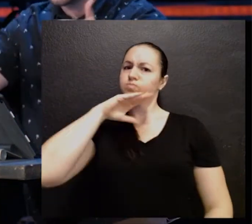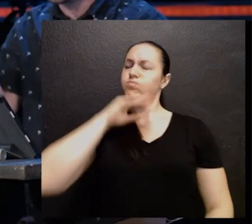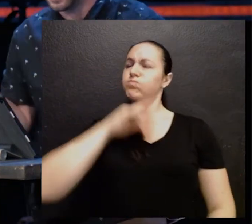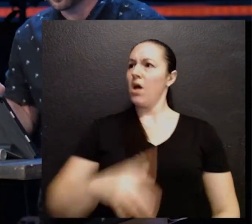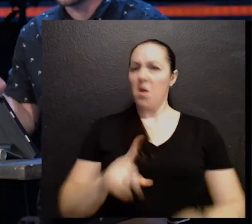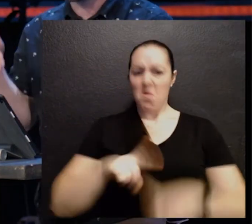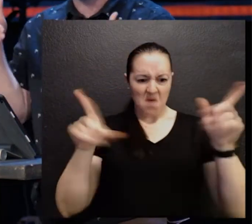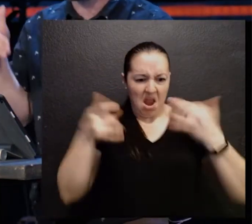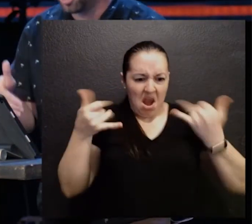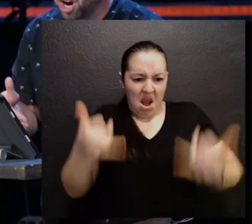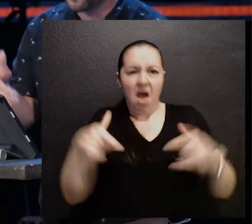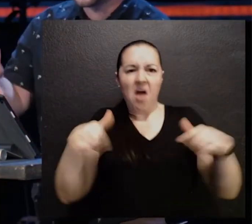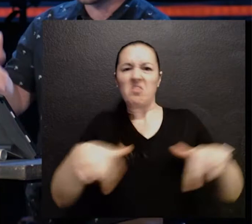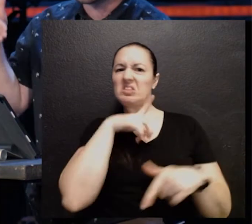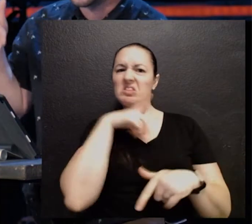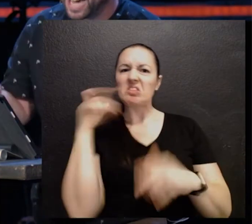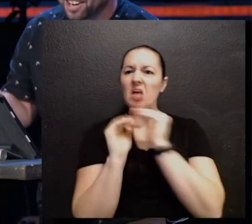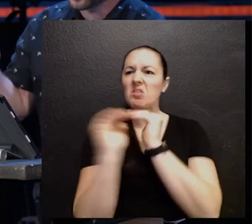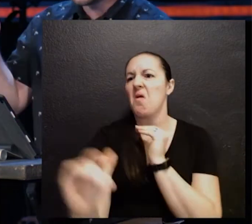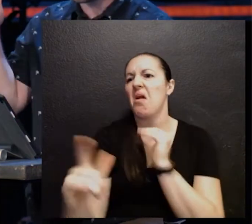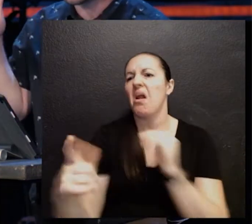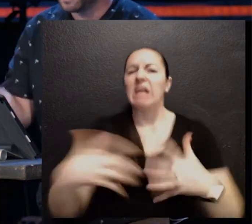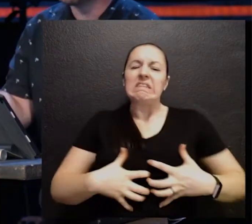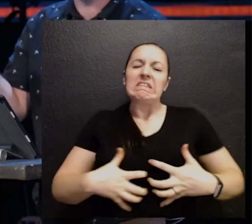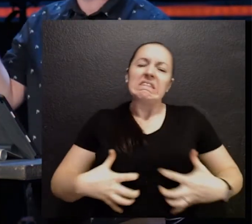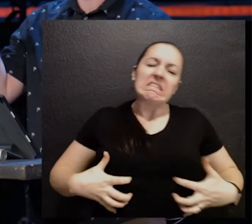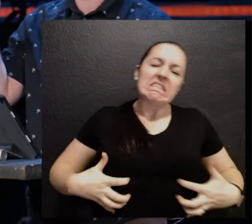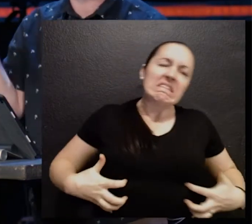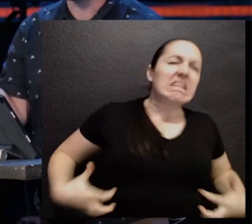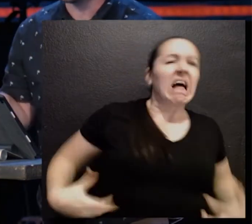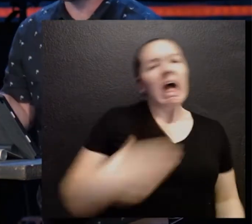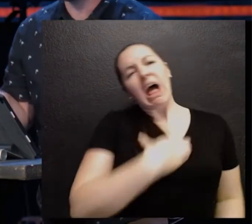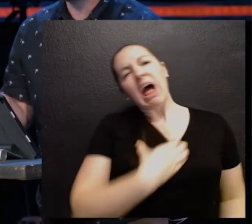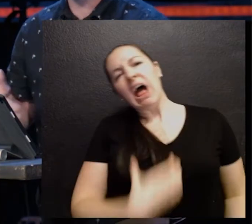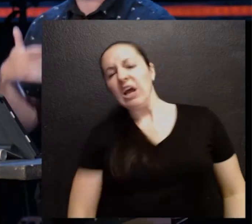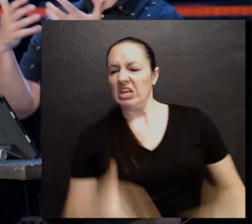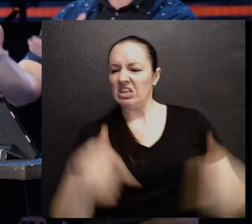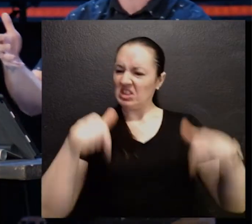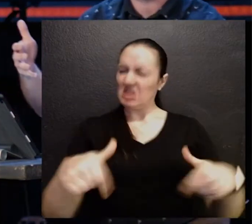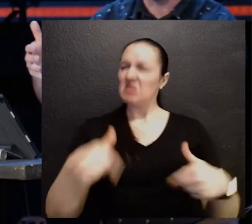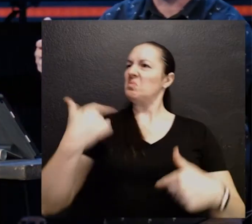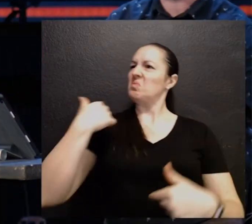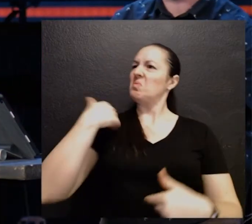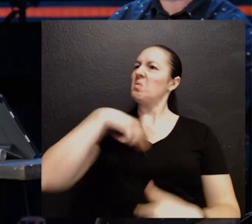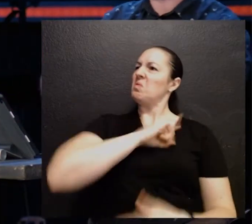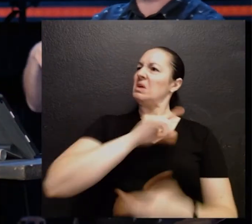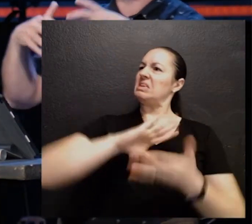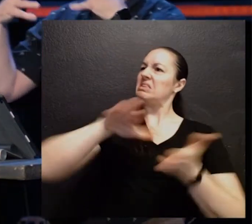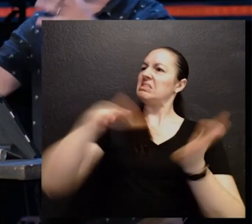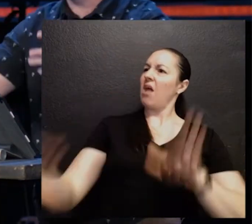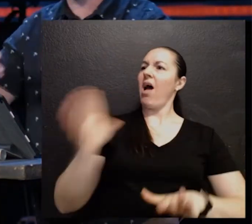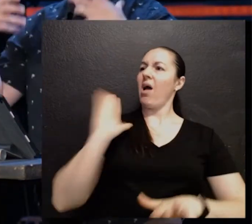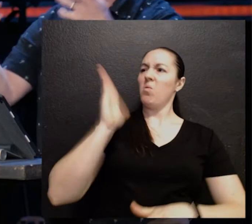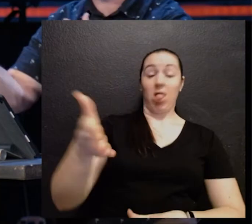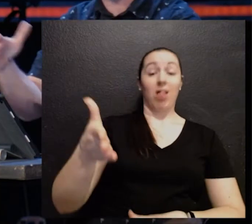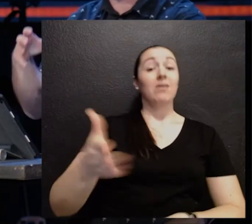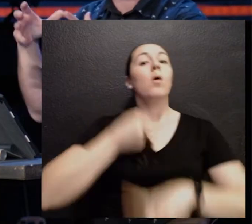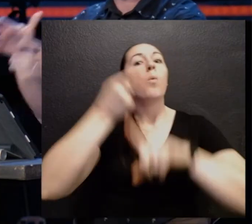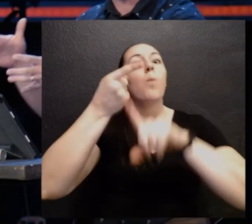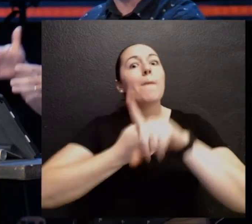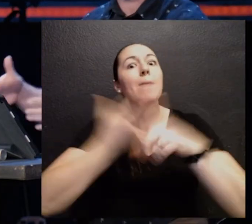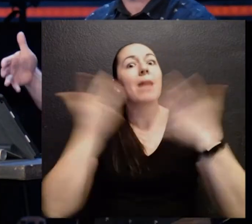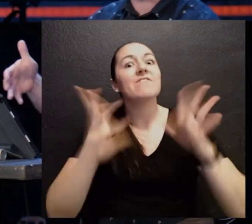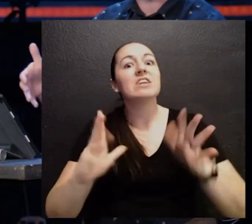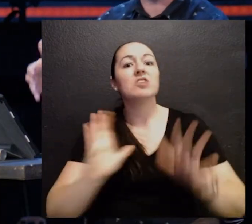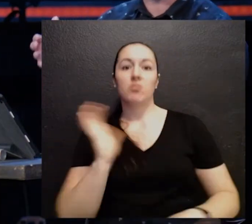us into this desert to starve this entire assembly to death." So they're about a month and a half in, and all their food and their provisions